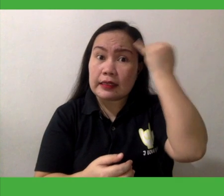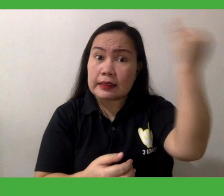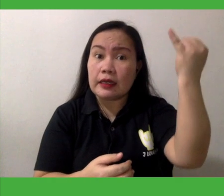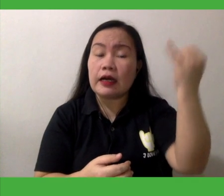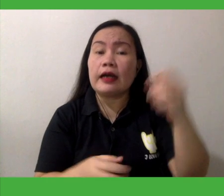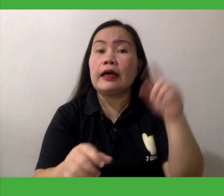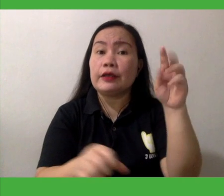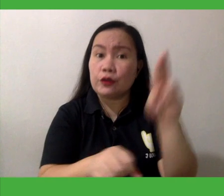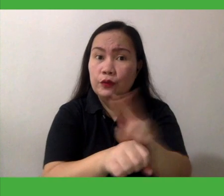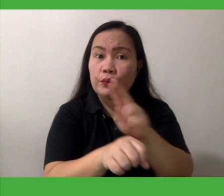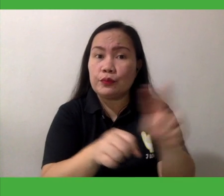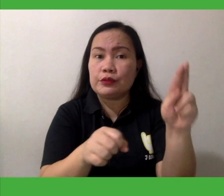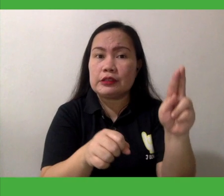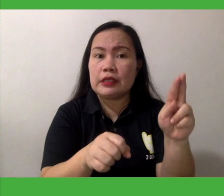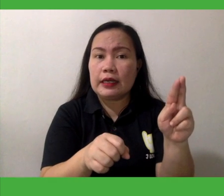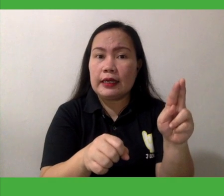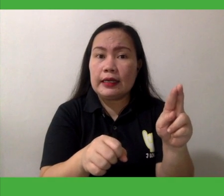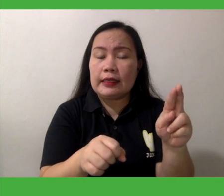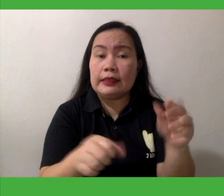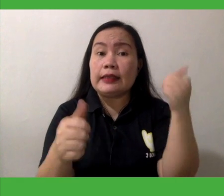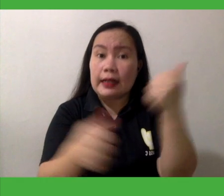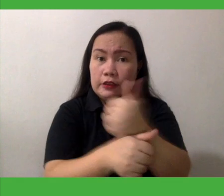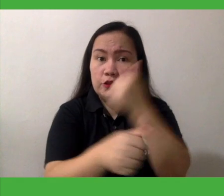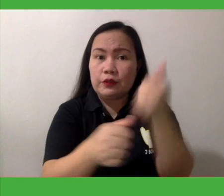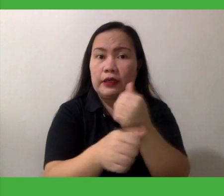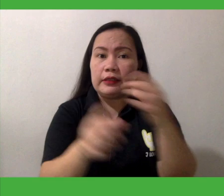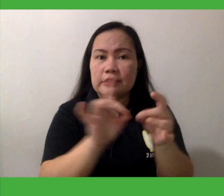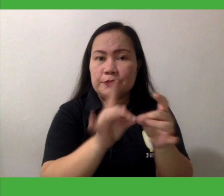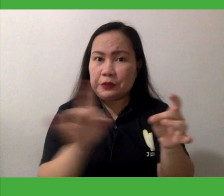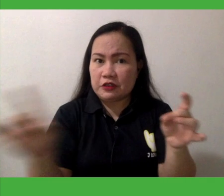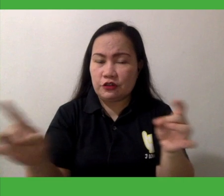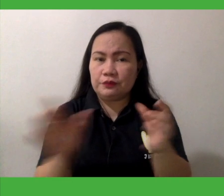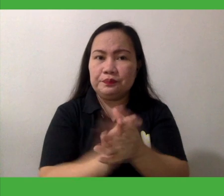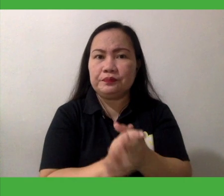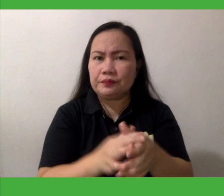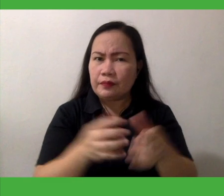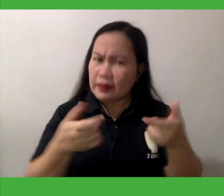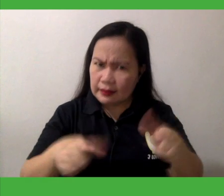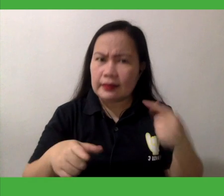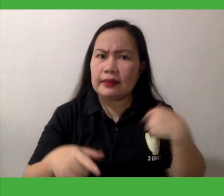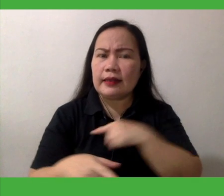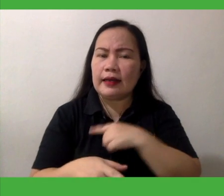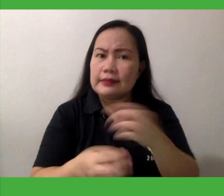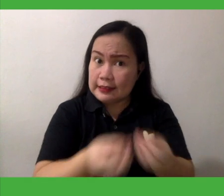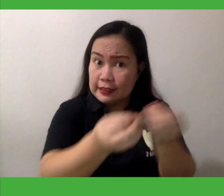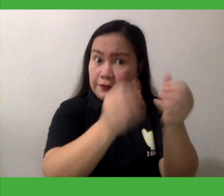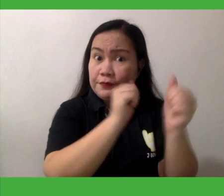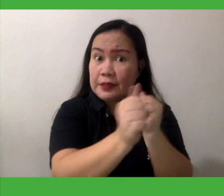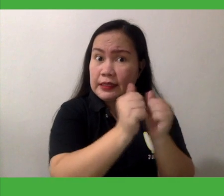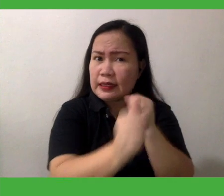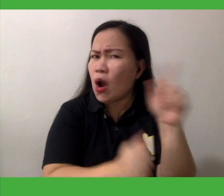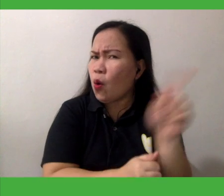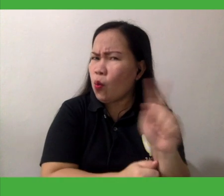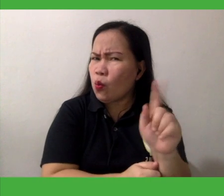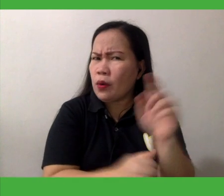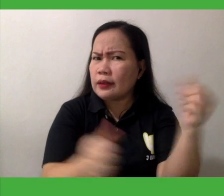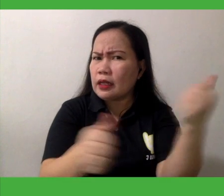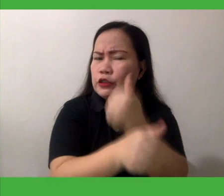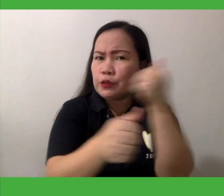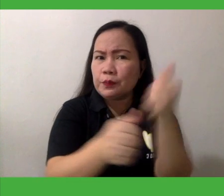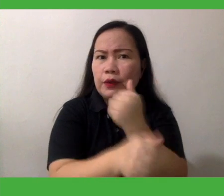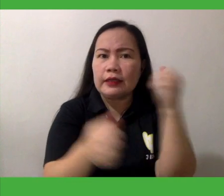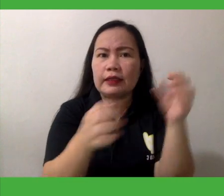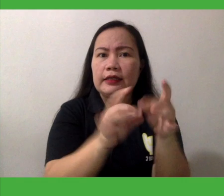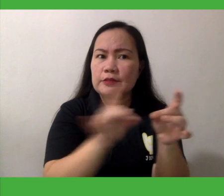na gagamitin natin sa algebraic expression. Okay? So, let us define what is an algebraic